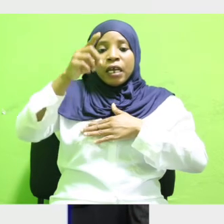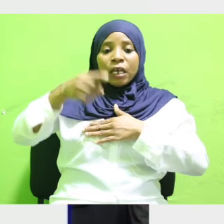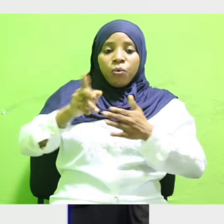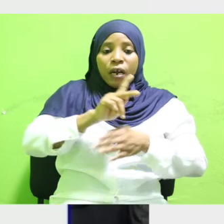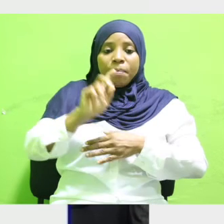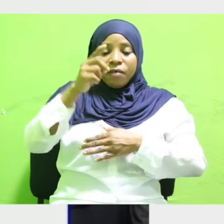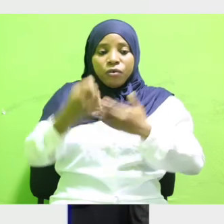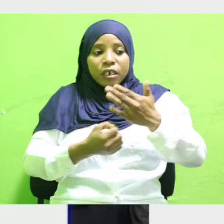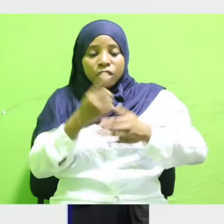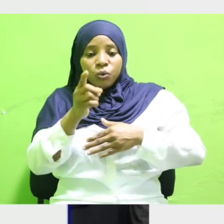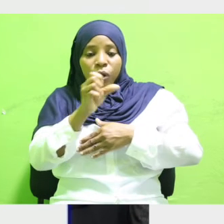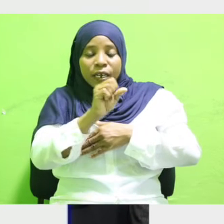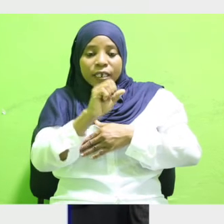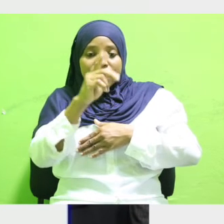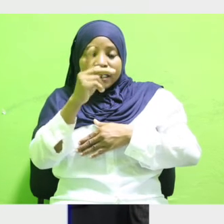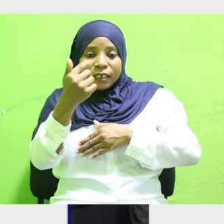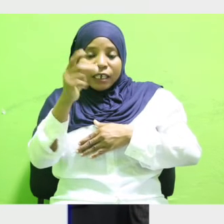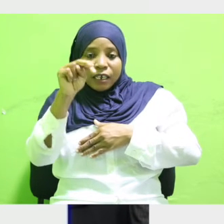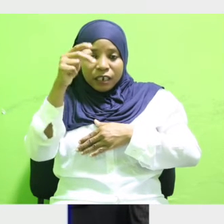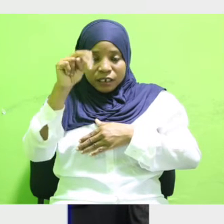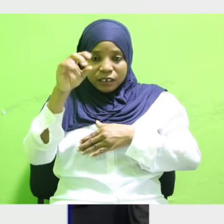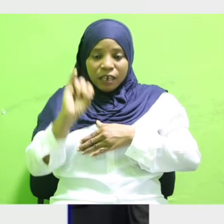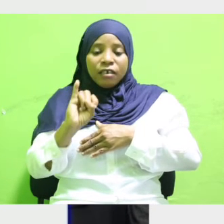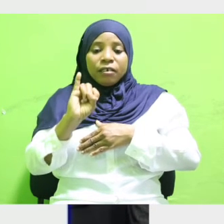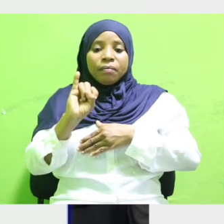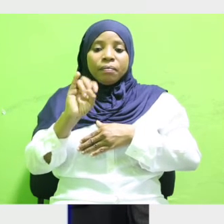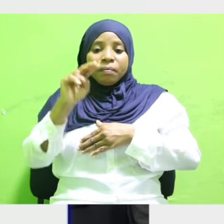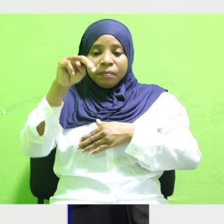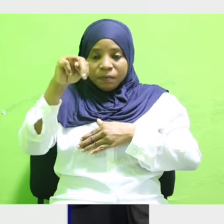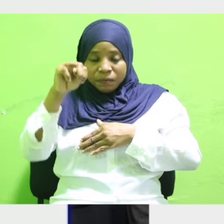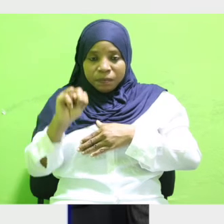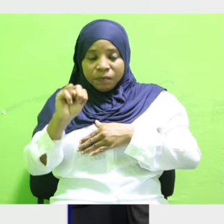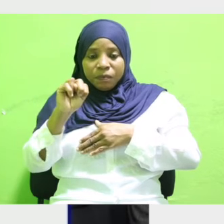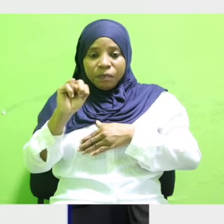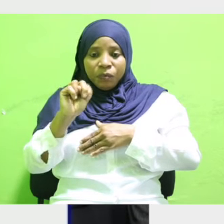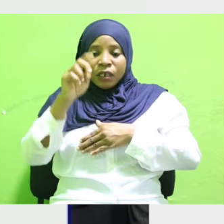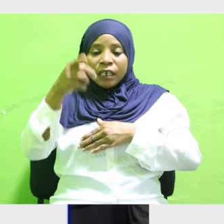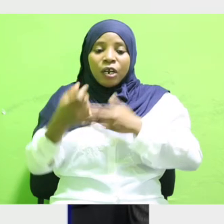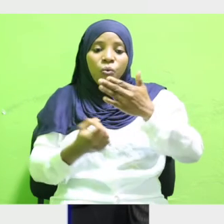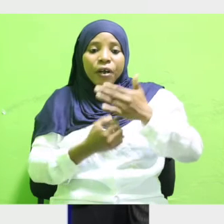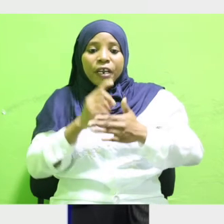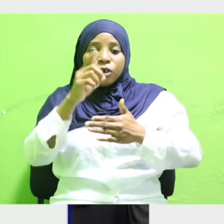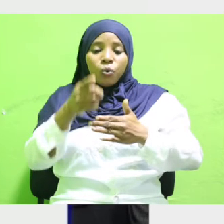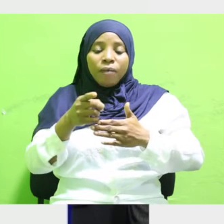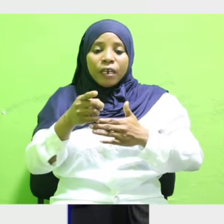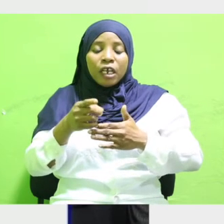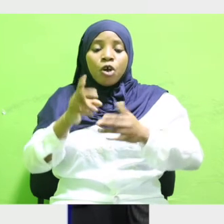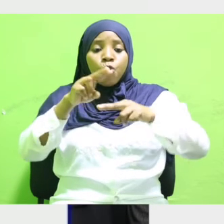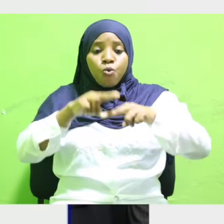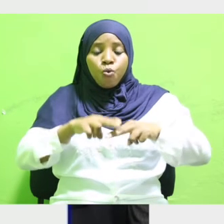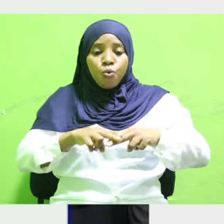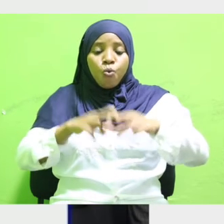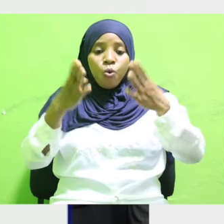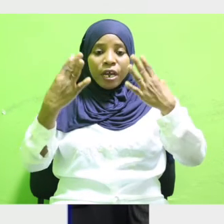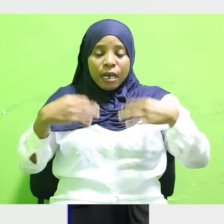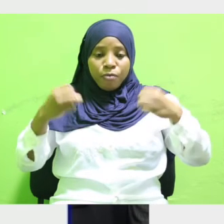skeleton, then they would have not have any shape. They would not be able to stay stable,